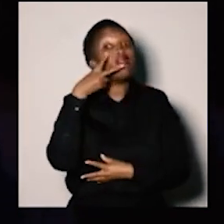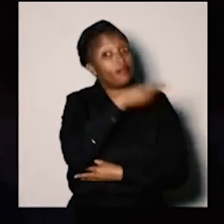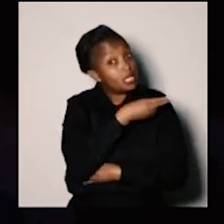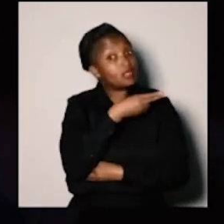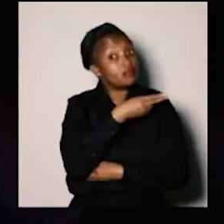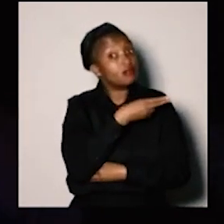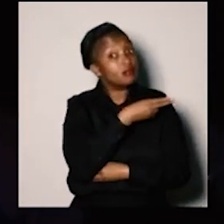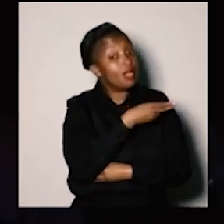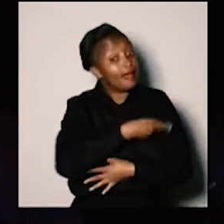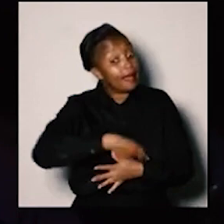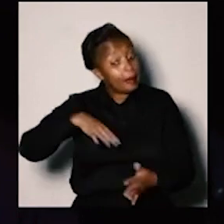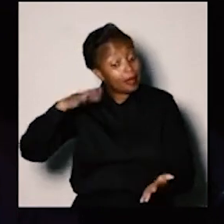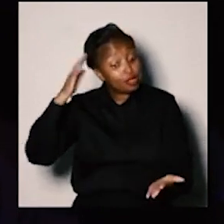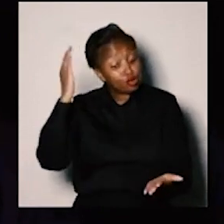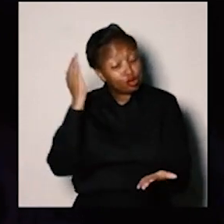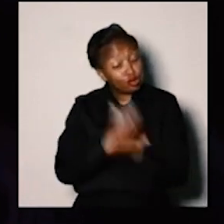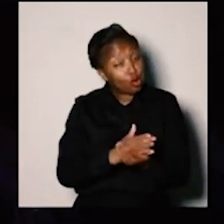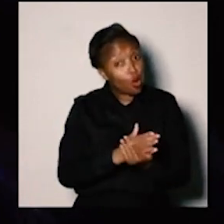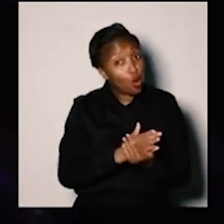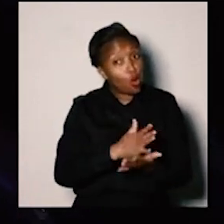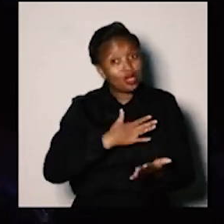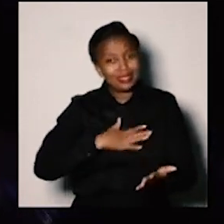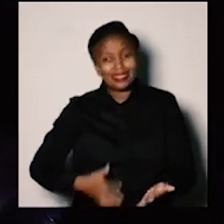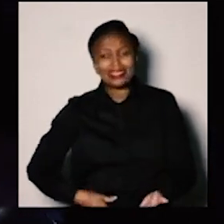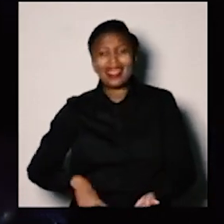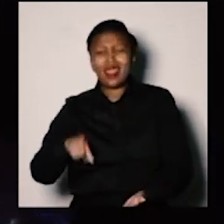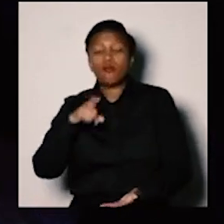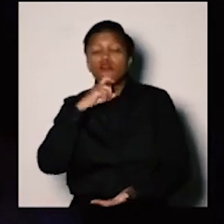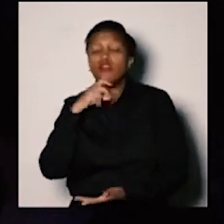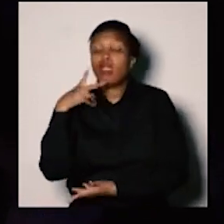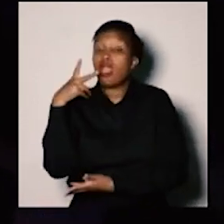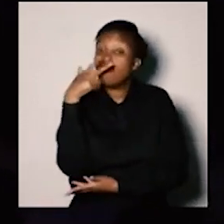I'm going to make sure next week, Sunday morning, I'm going to come fasted.